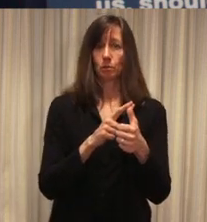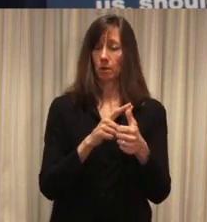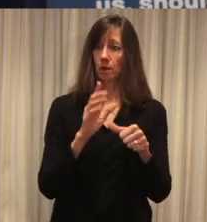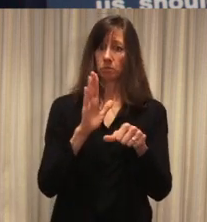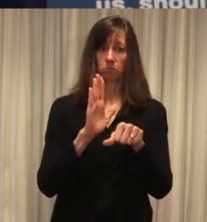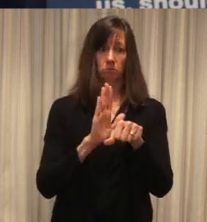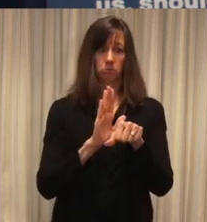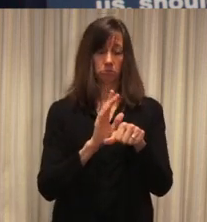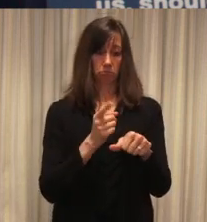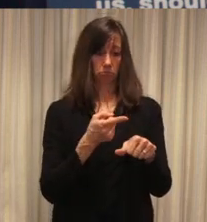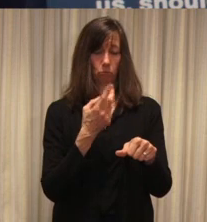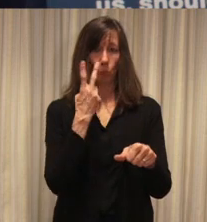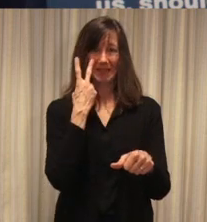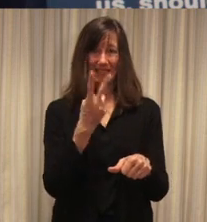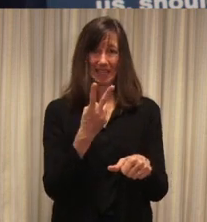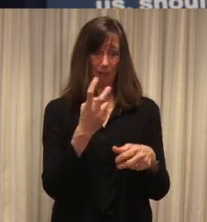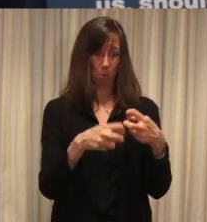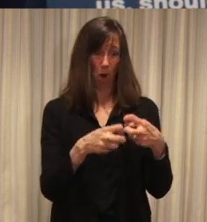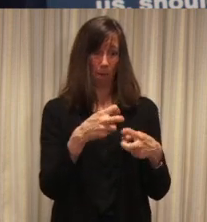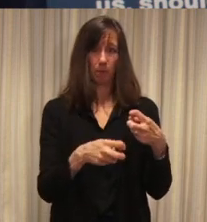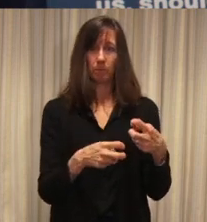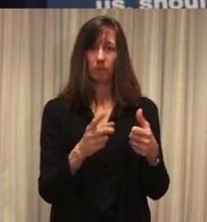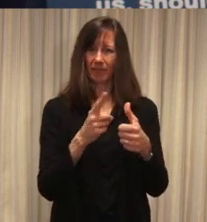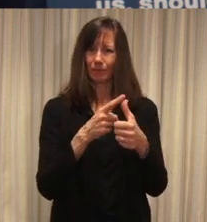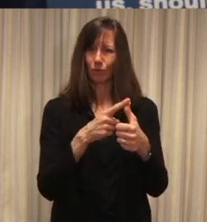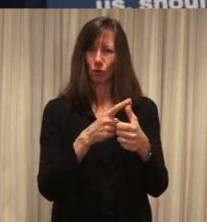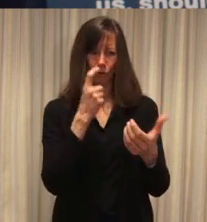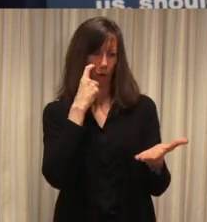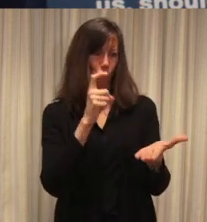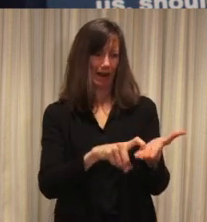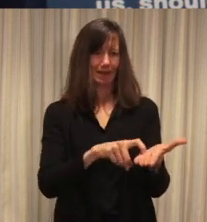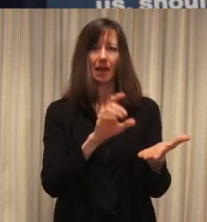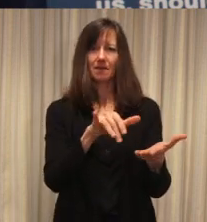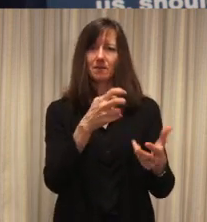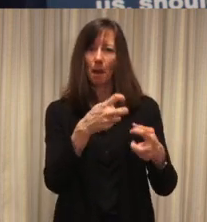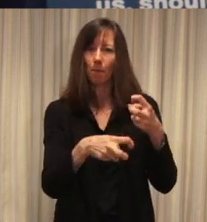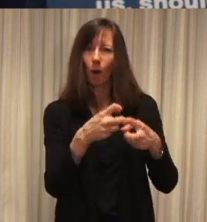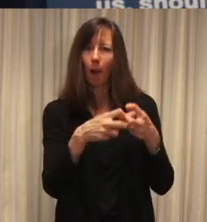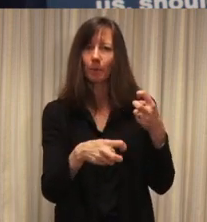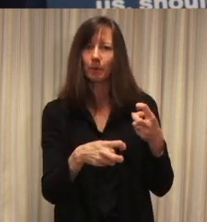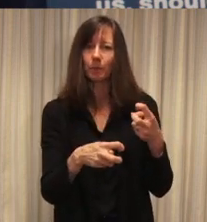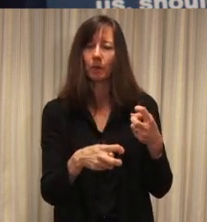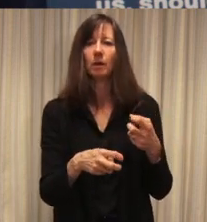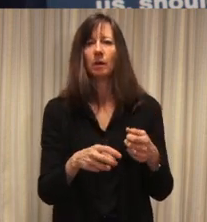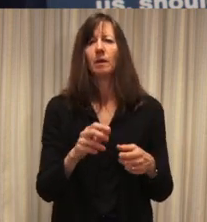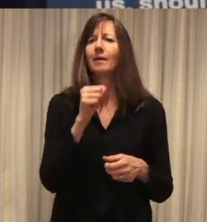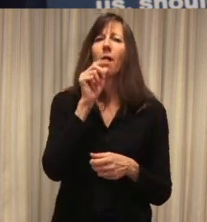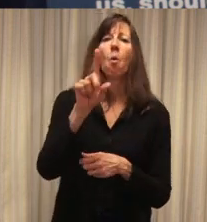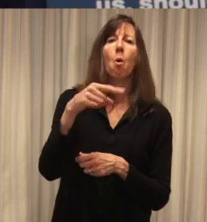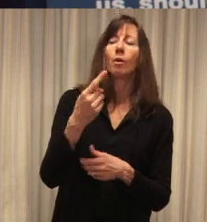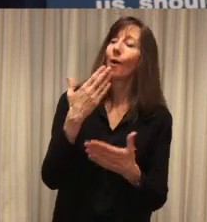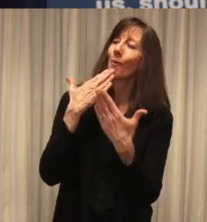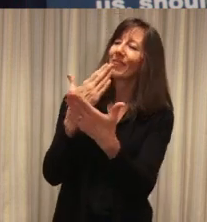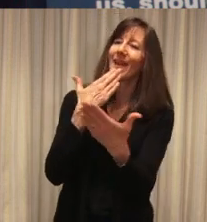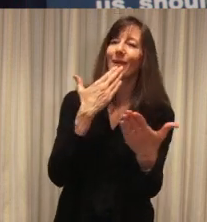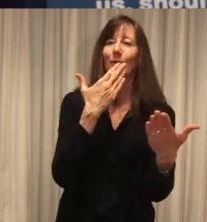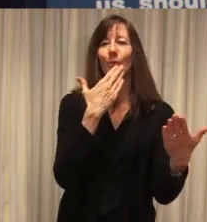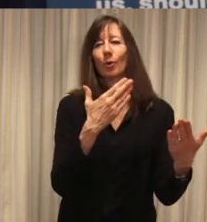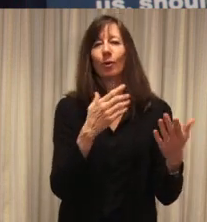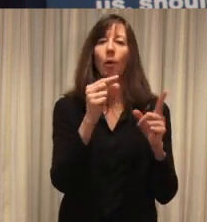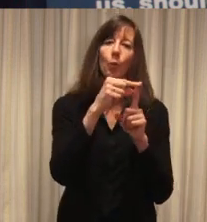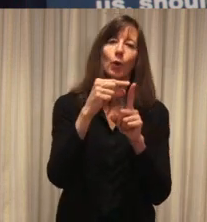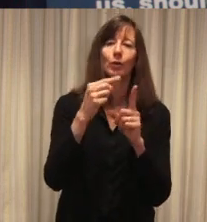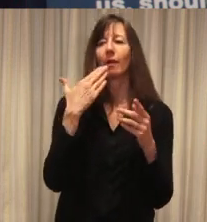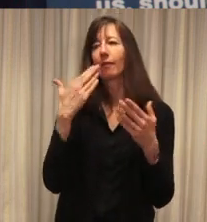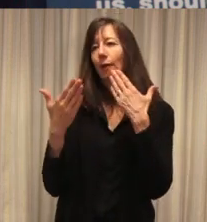and recognizing that we have to do more than just thank our frontline workers with words. We have to make